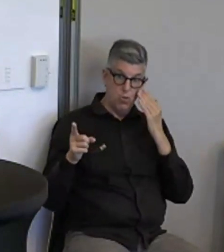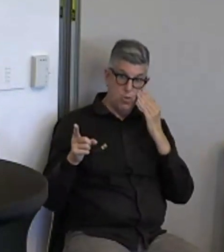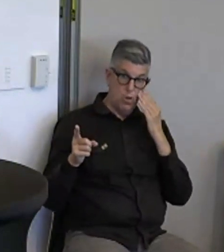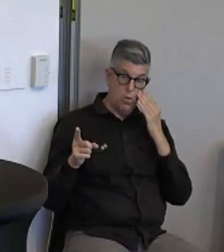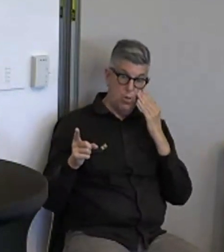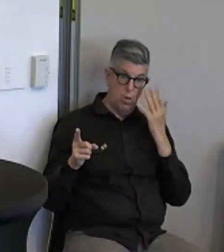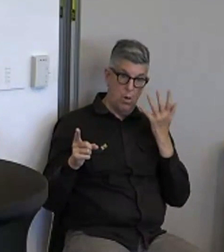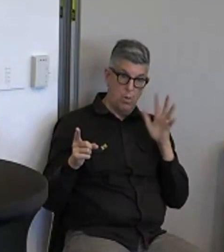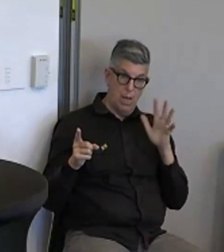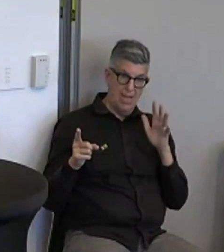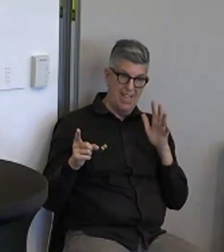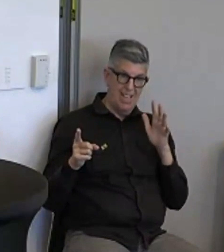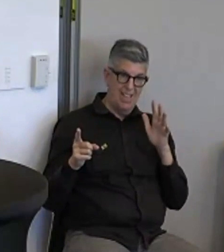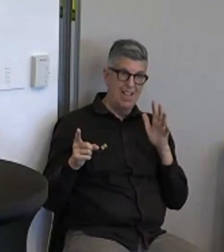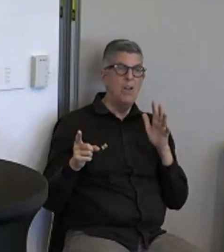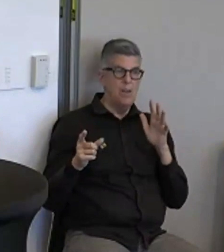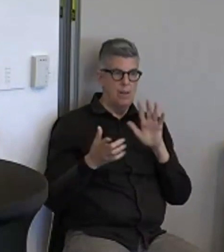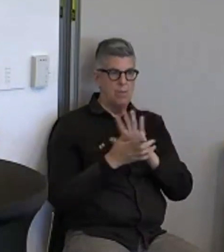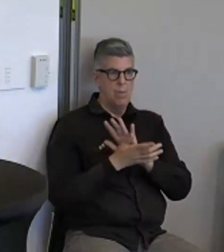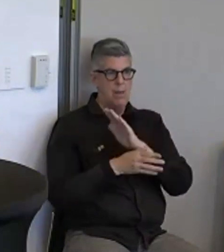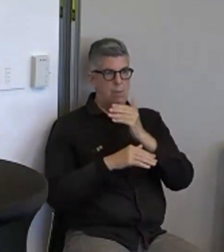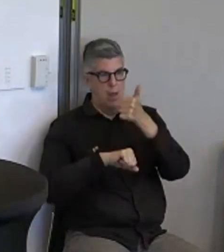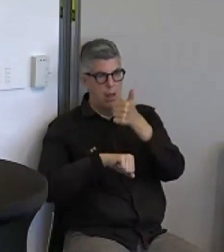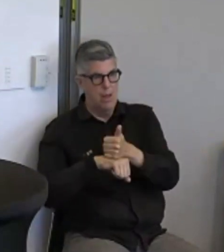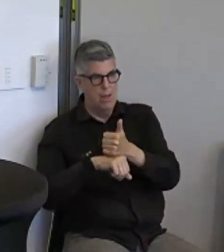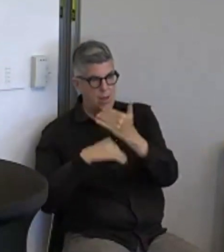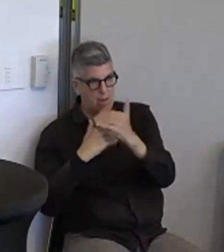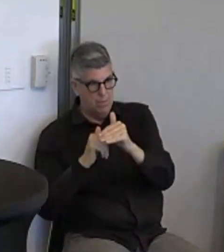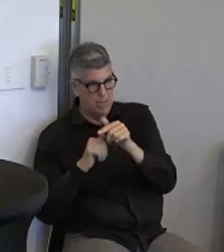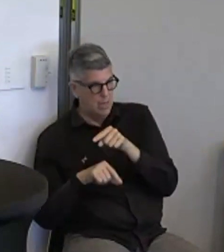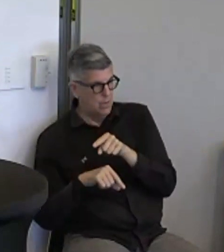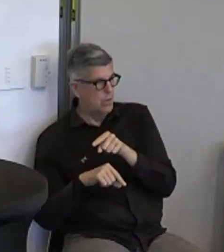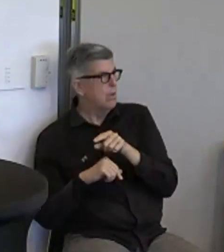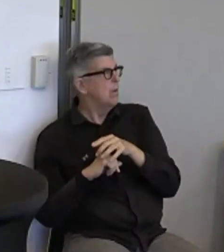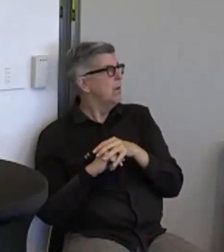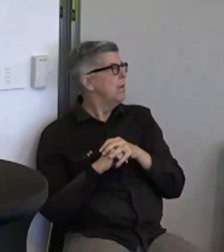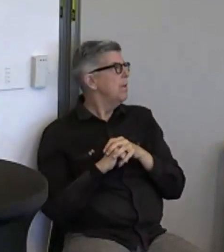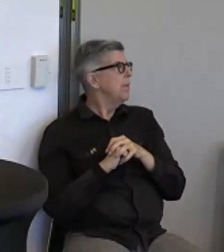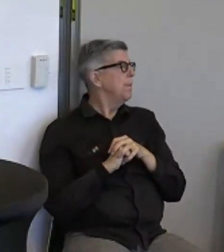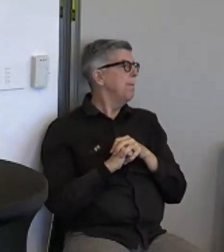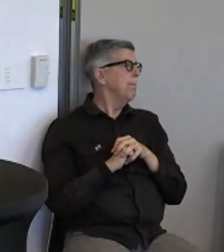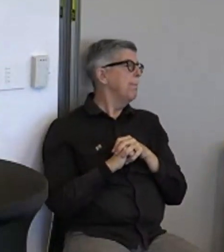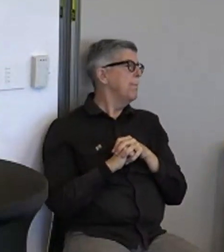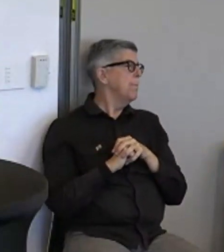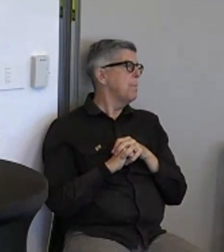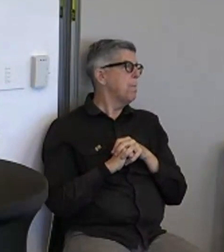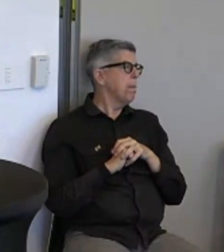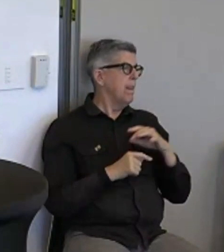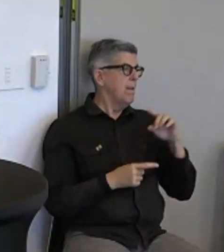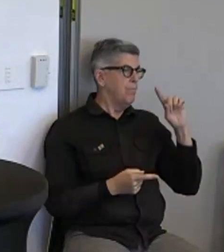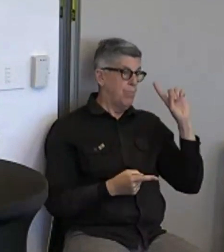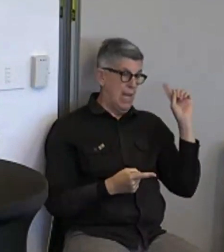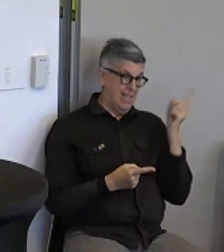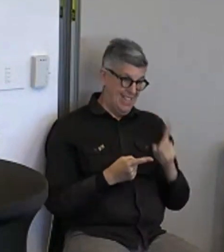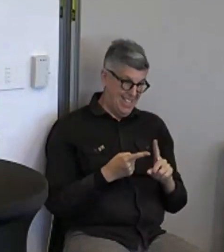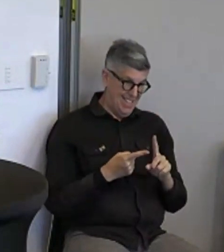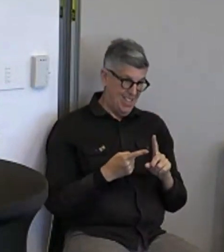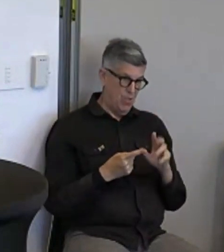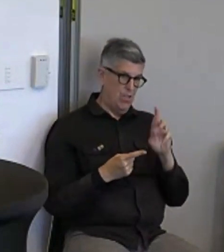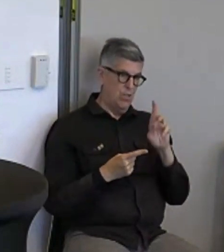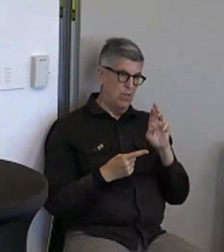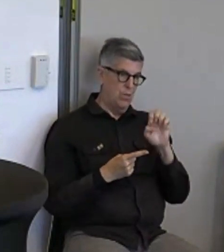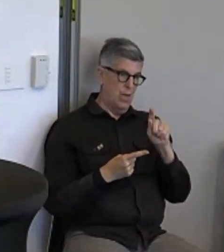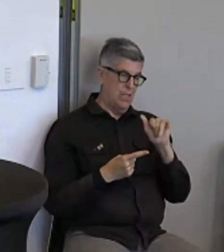the fixity and limitations of hard copy and the decreased resolution that's necessary